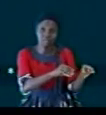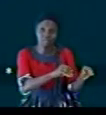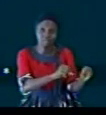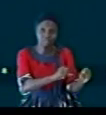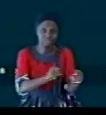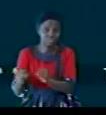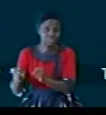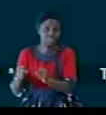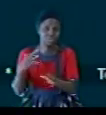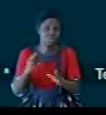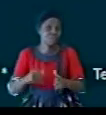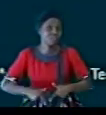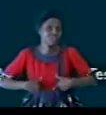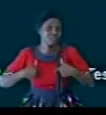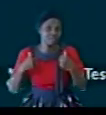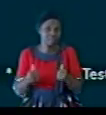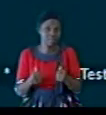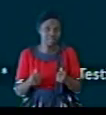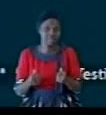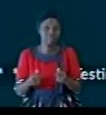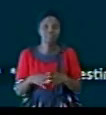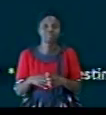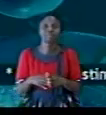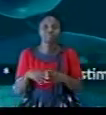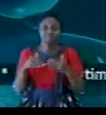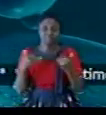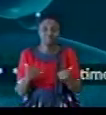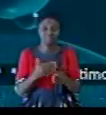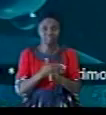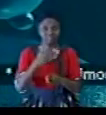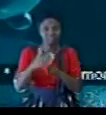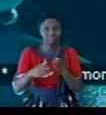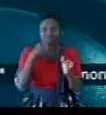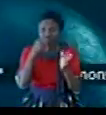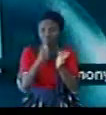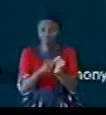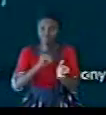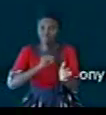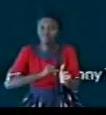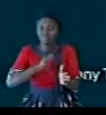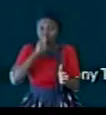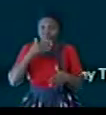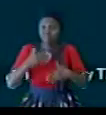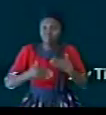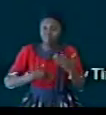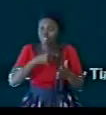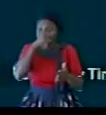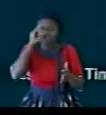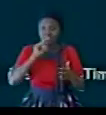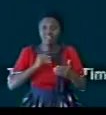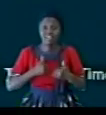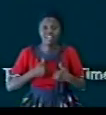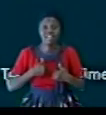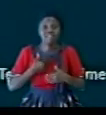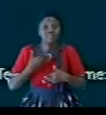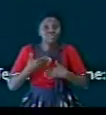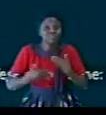is totally now saved and says, I am happy because I have the joy of